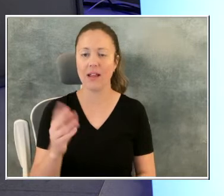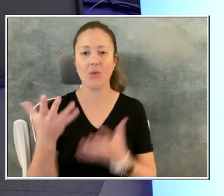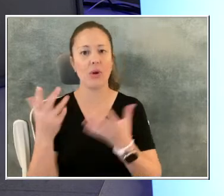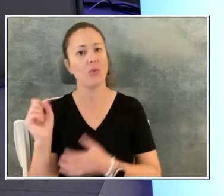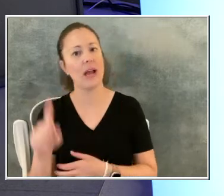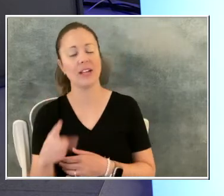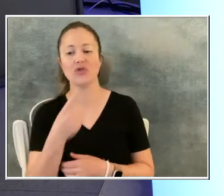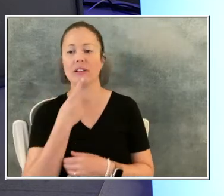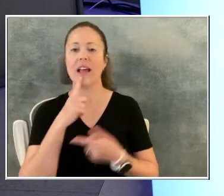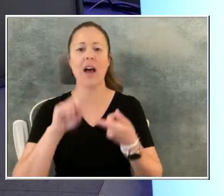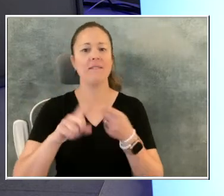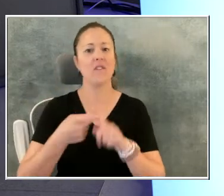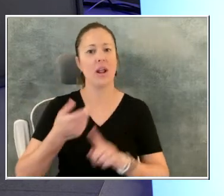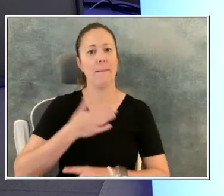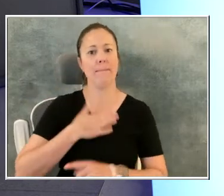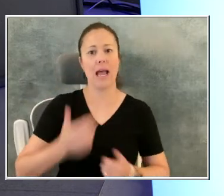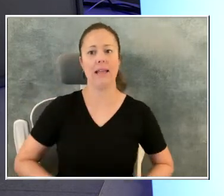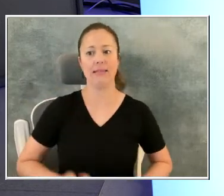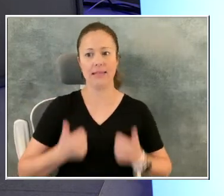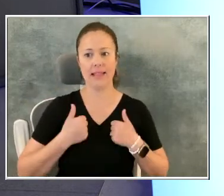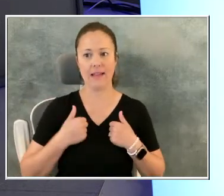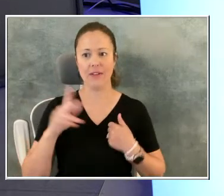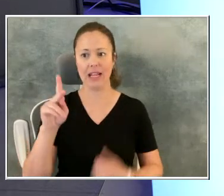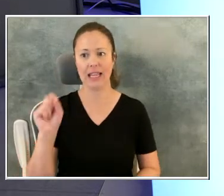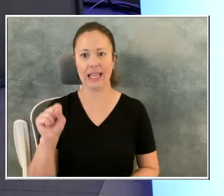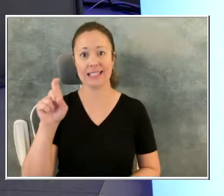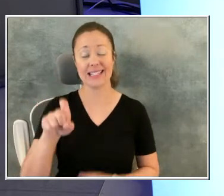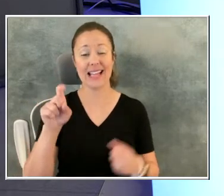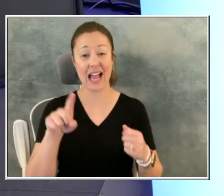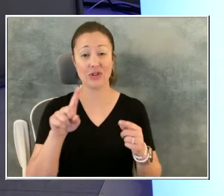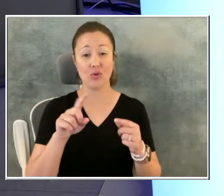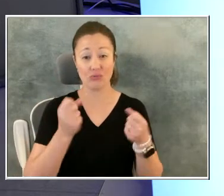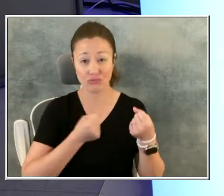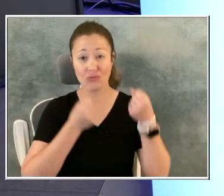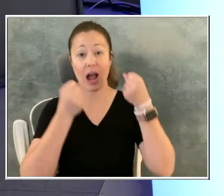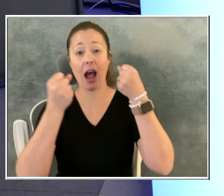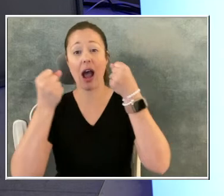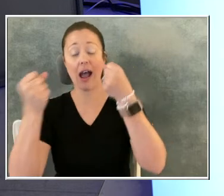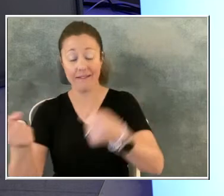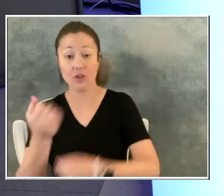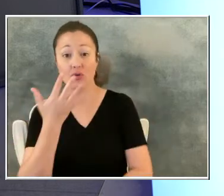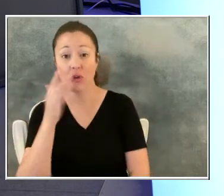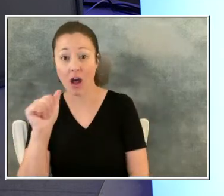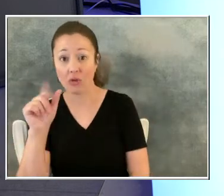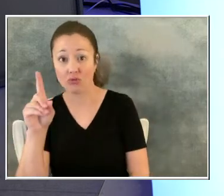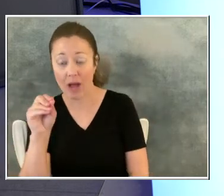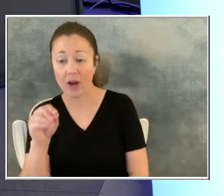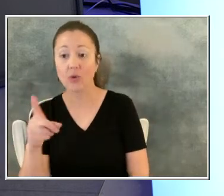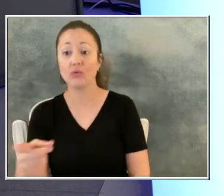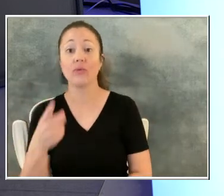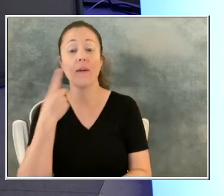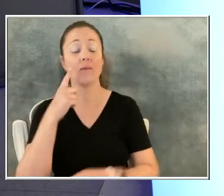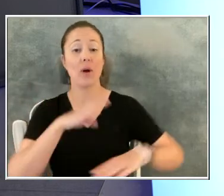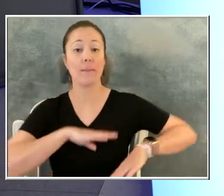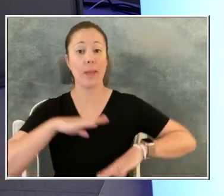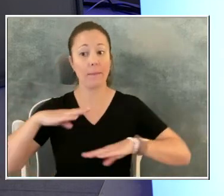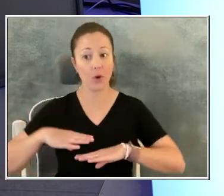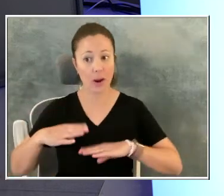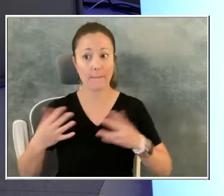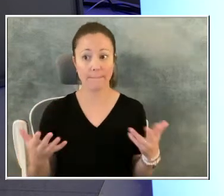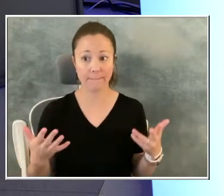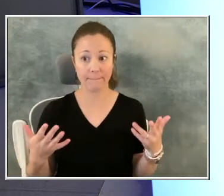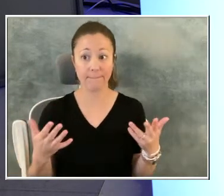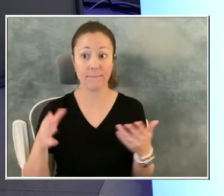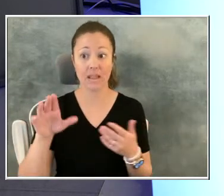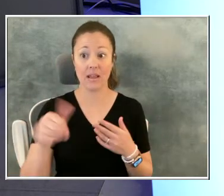who lived in the far west part of Kansas actually had to go across state line into Colorado to get her mammograms. Just another issue